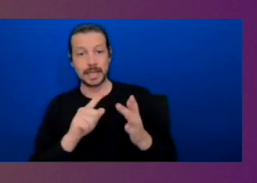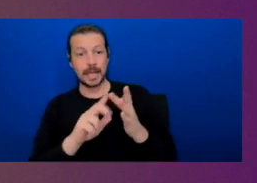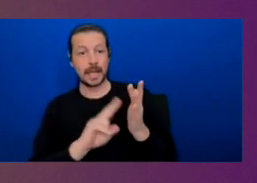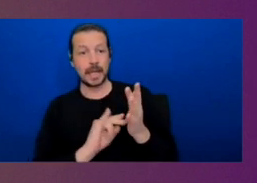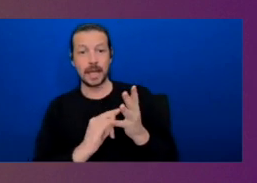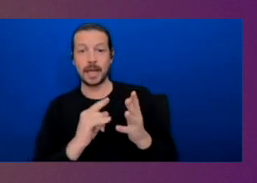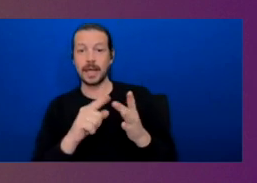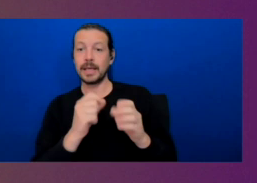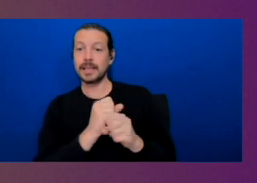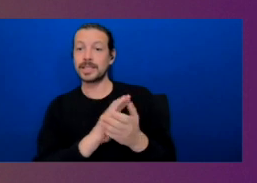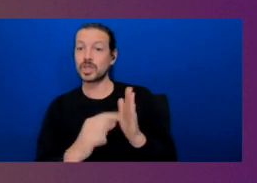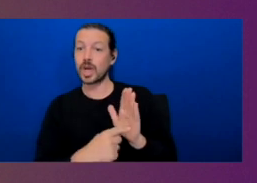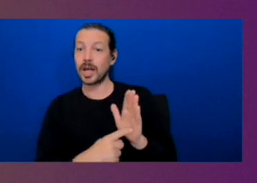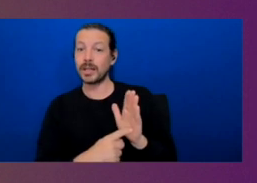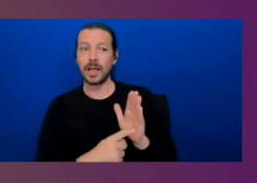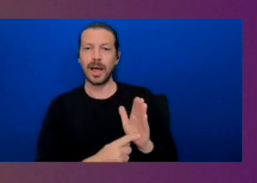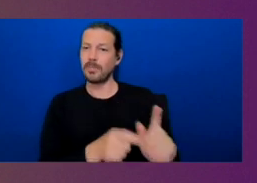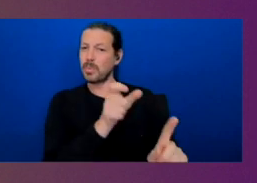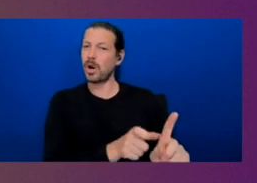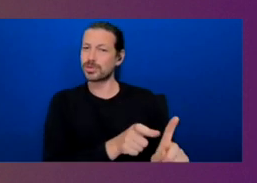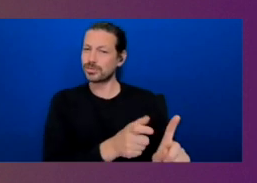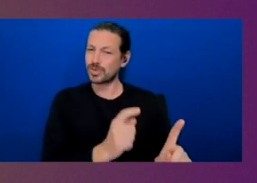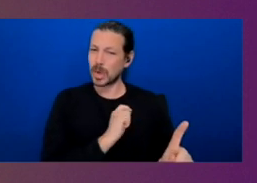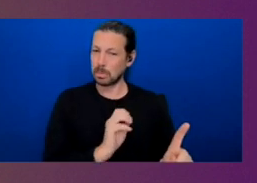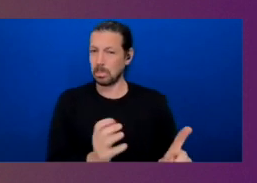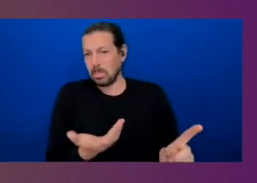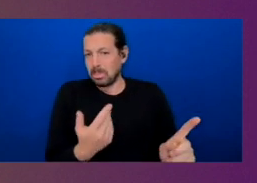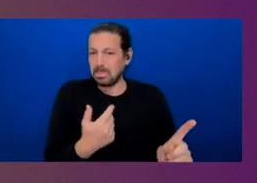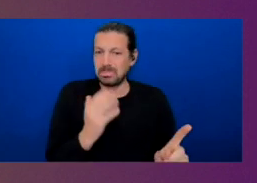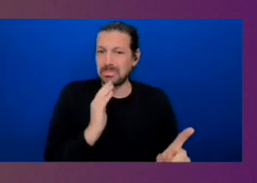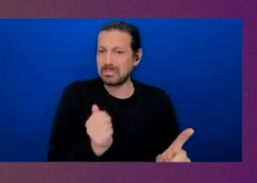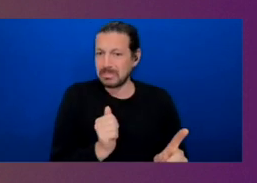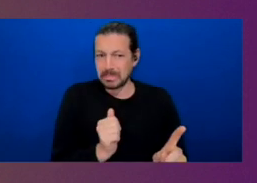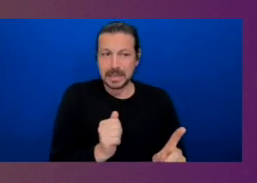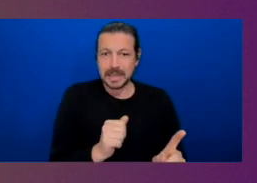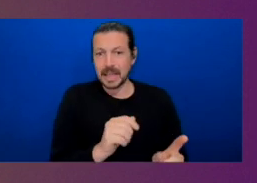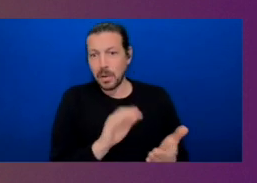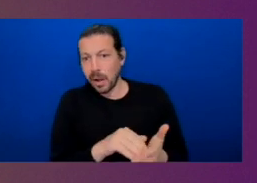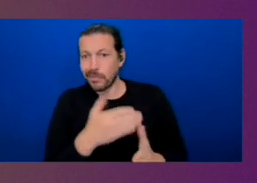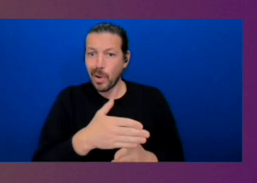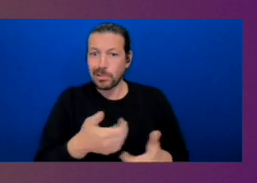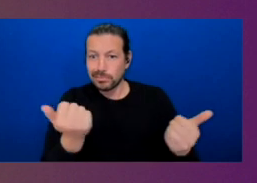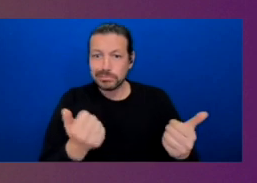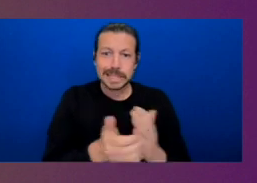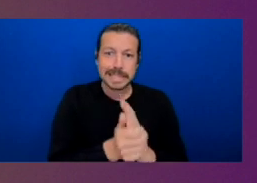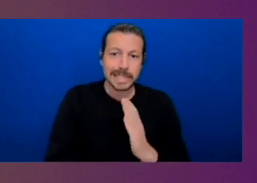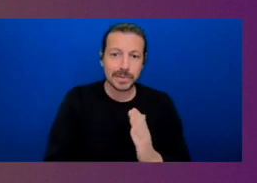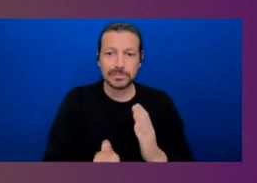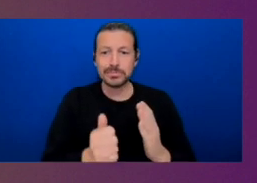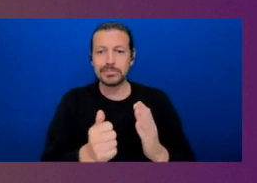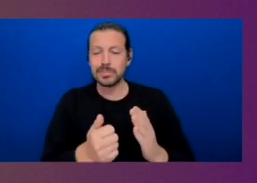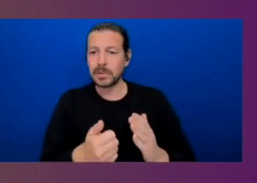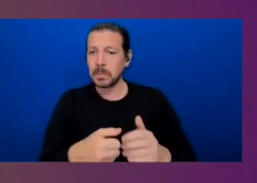person that we trust or don't trust. The person is the person. They turn up with intent. Yes, that's important. They turn up with capability around a specific